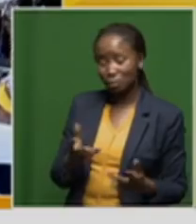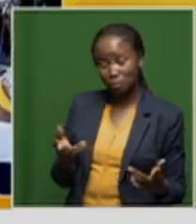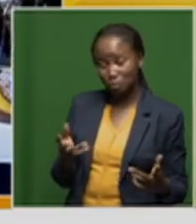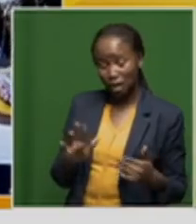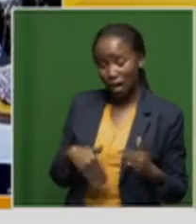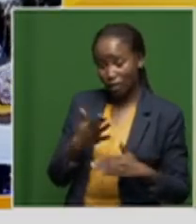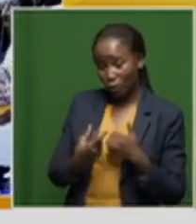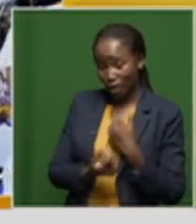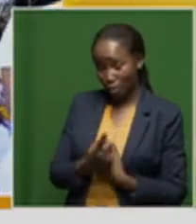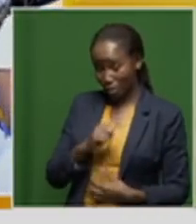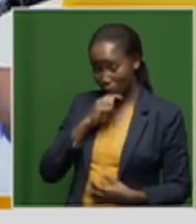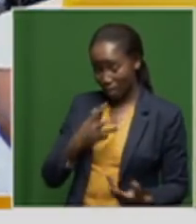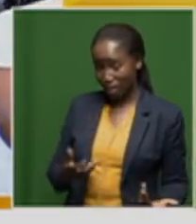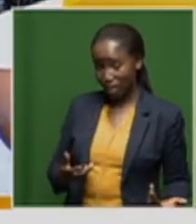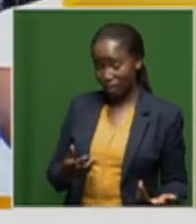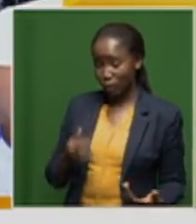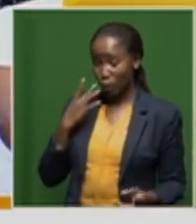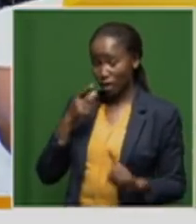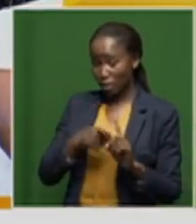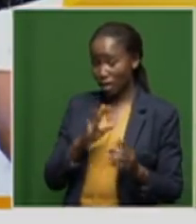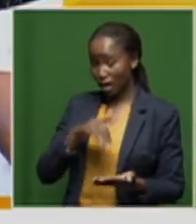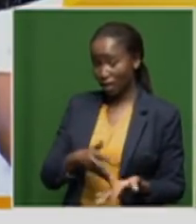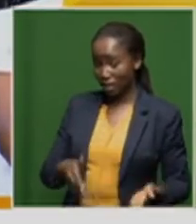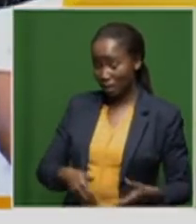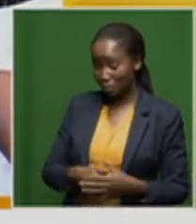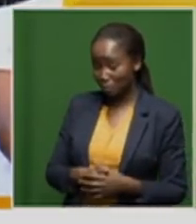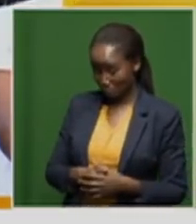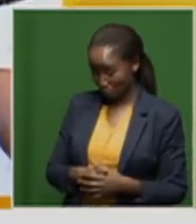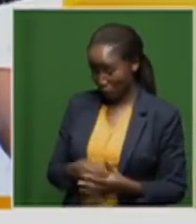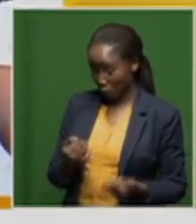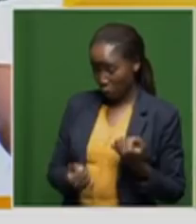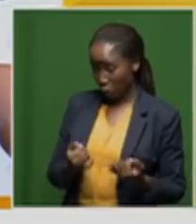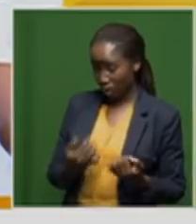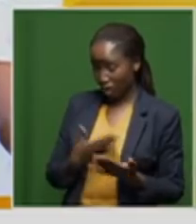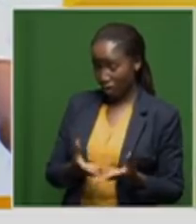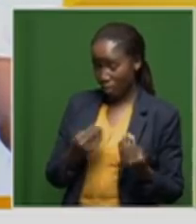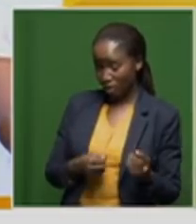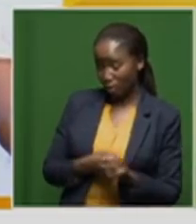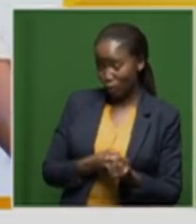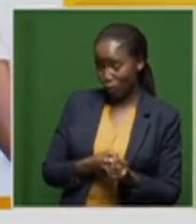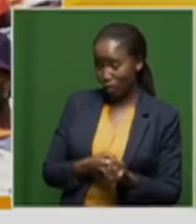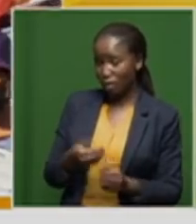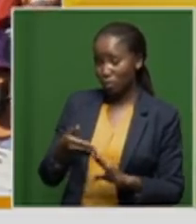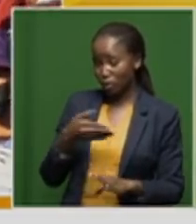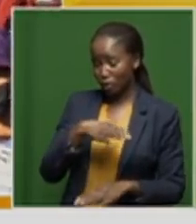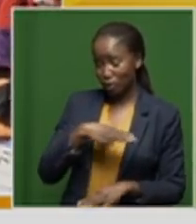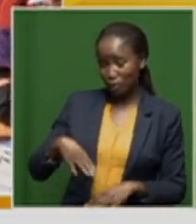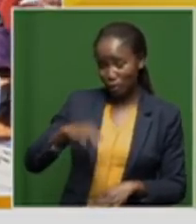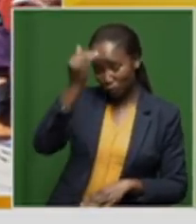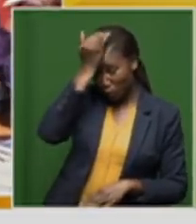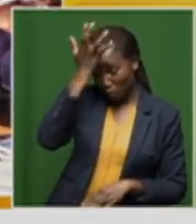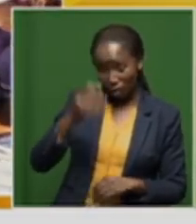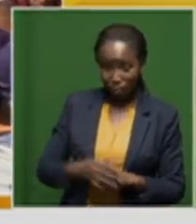what happened in the morning when he arrived here in court to support former President Jacob